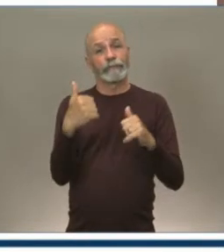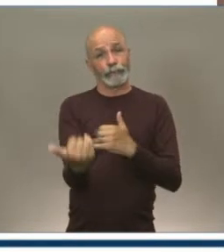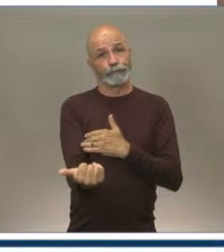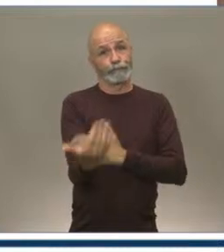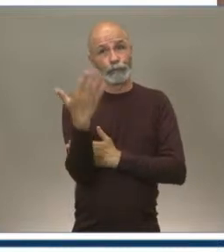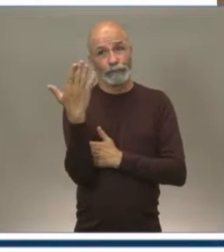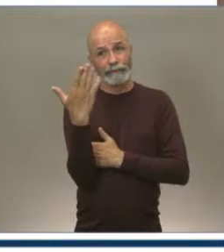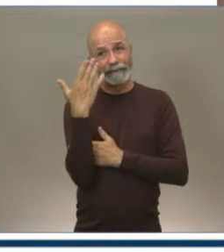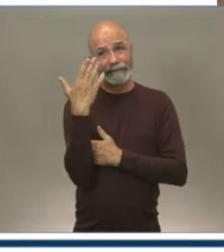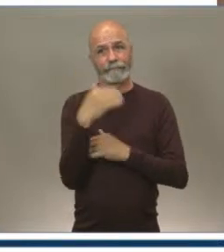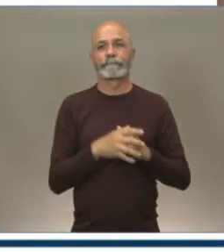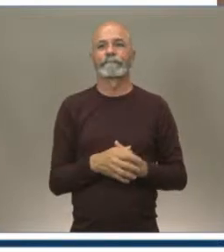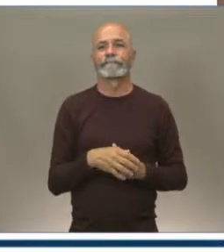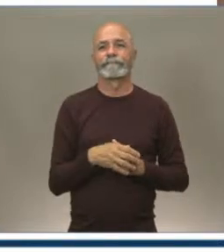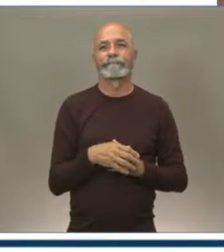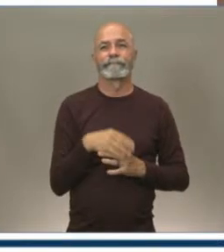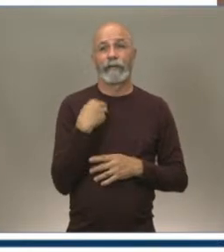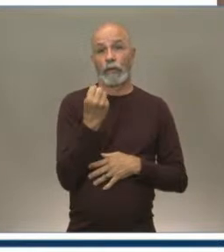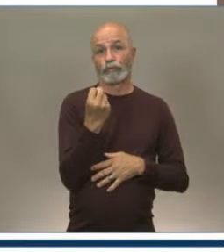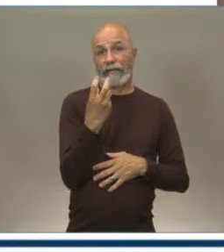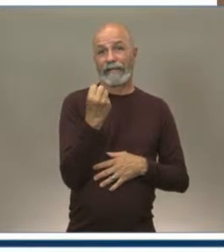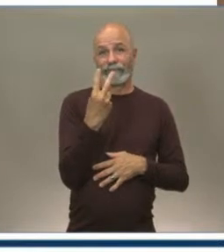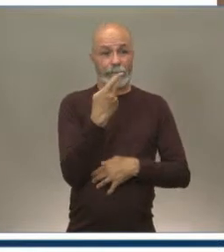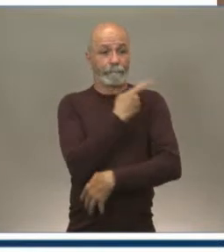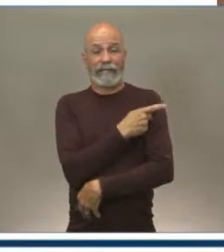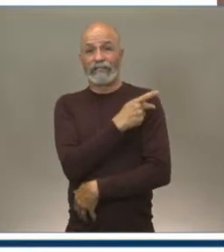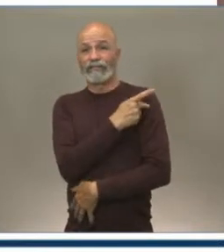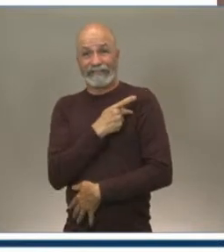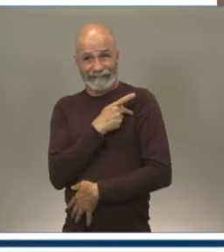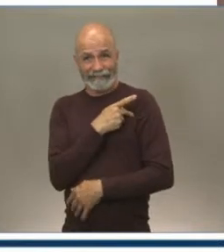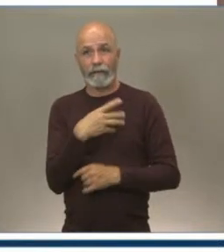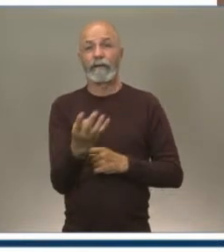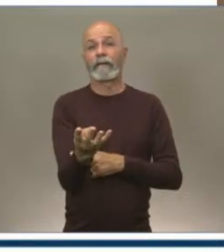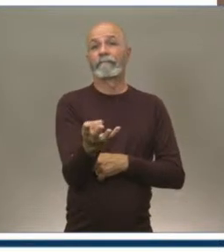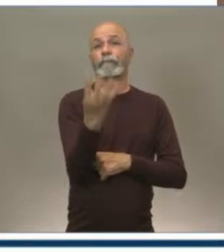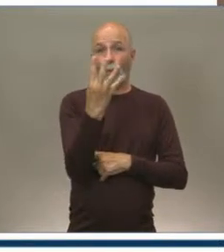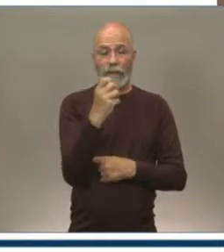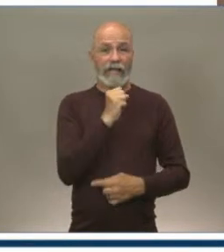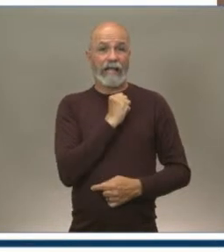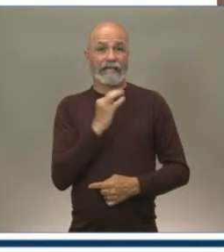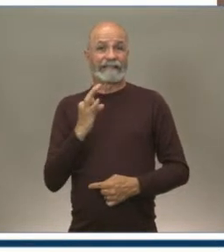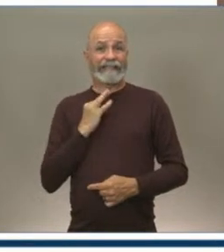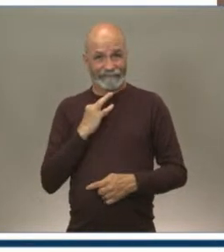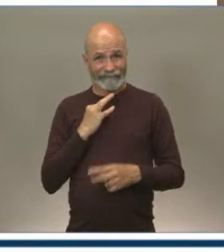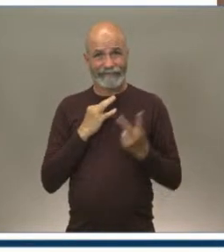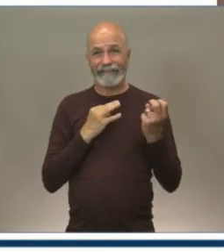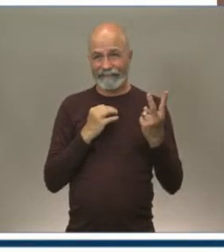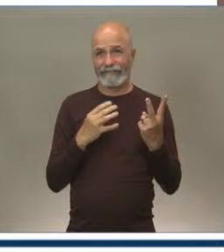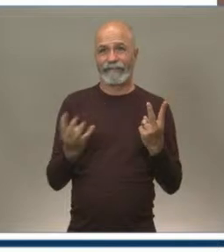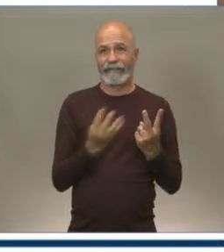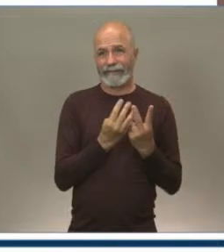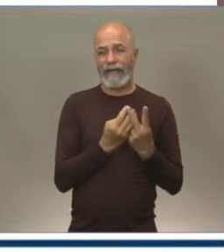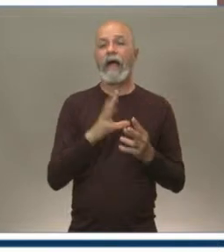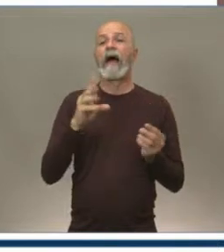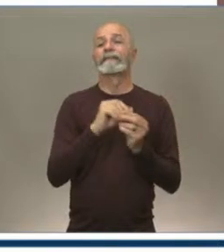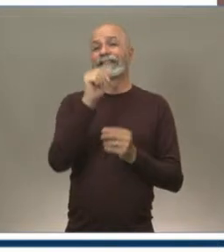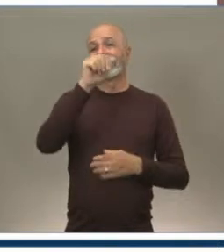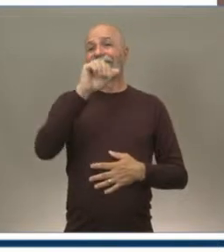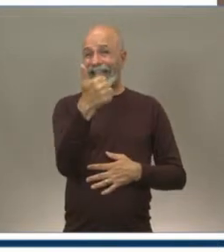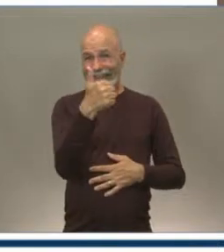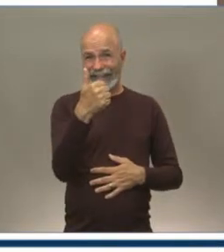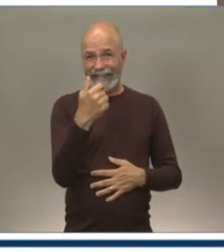12 patients and 4 staff members that have tested positive in connection with that outbreak. 10 of those patients remain in our COVID